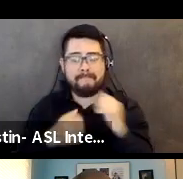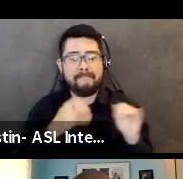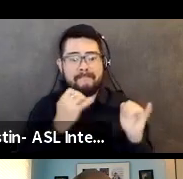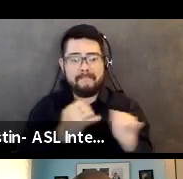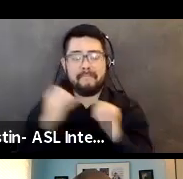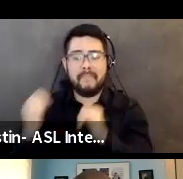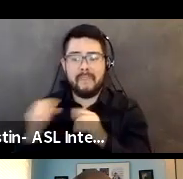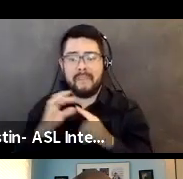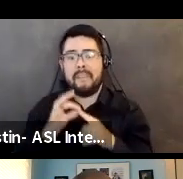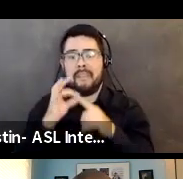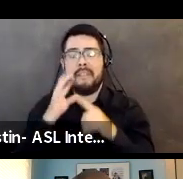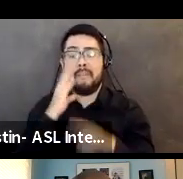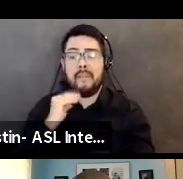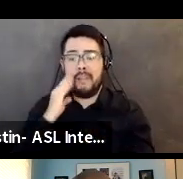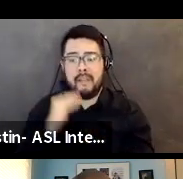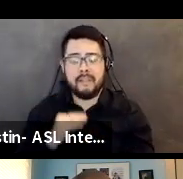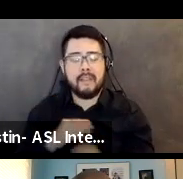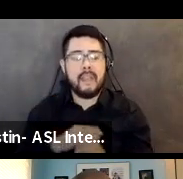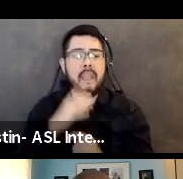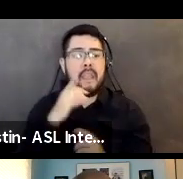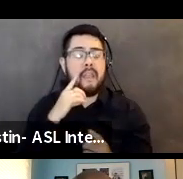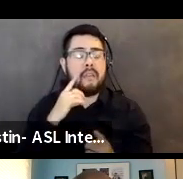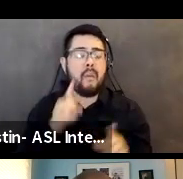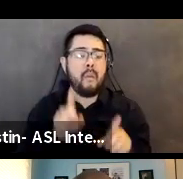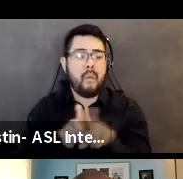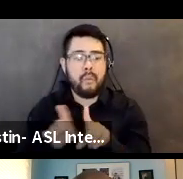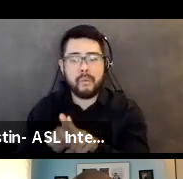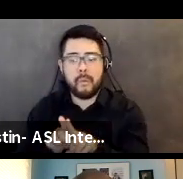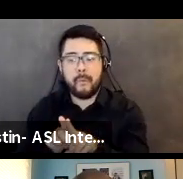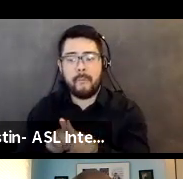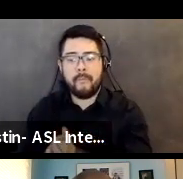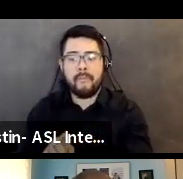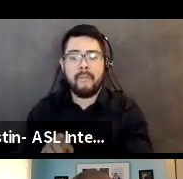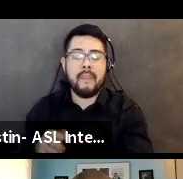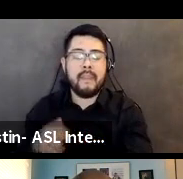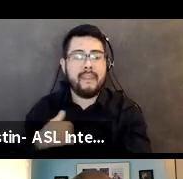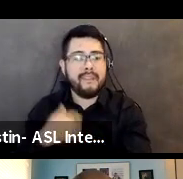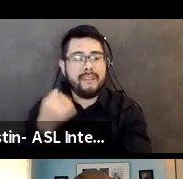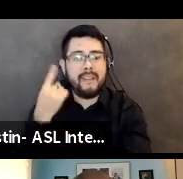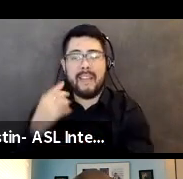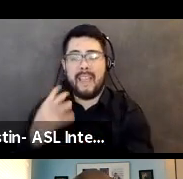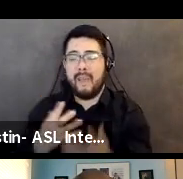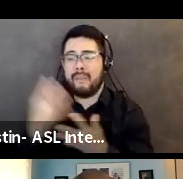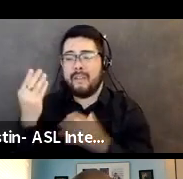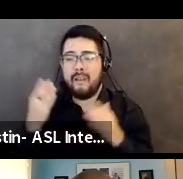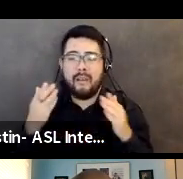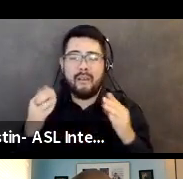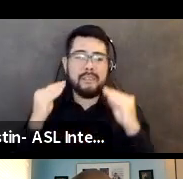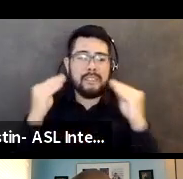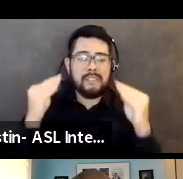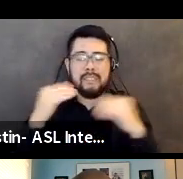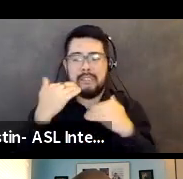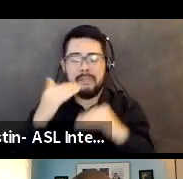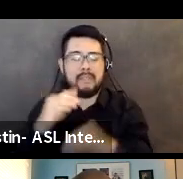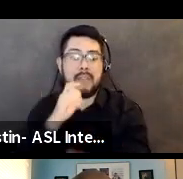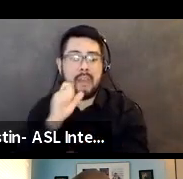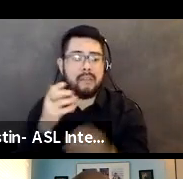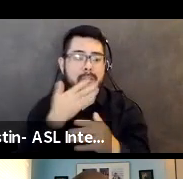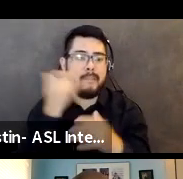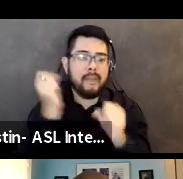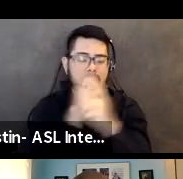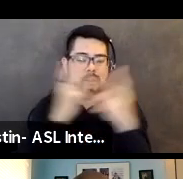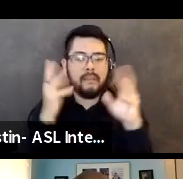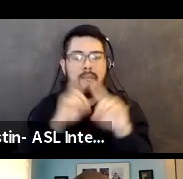cart um certainly you know is is not ideal um i think to really look at the experience of historically